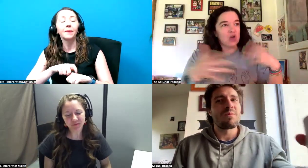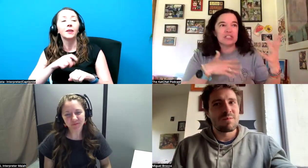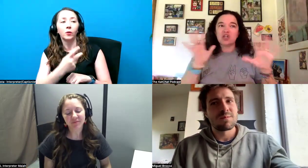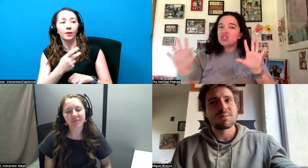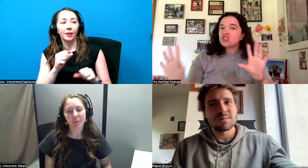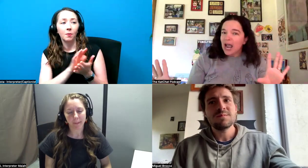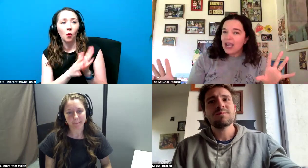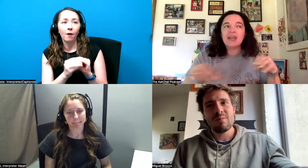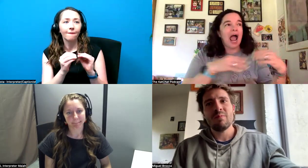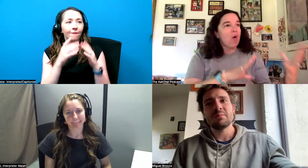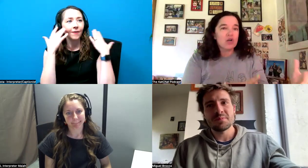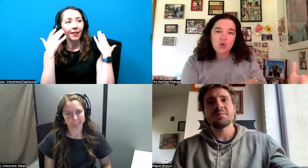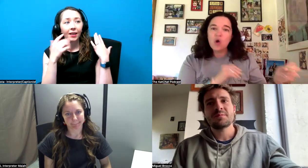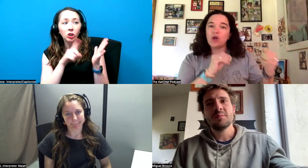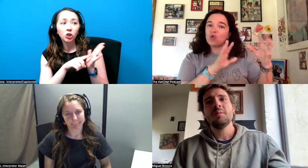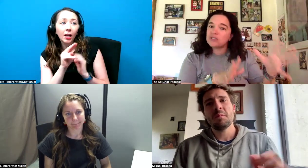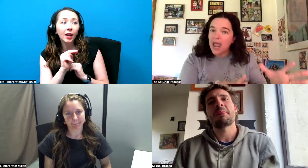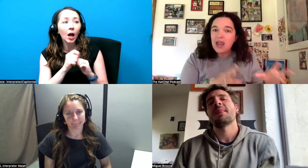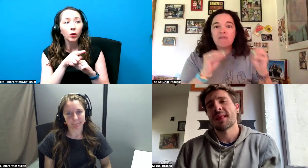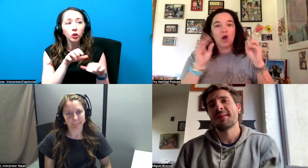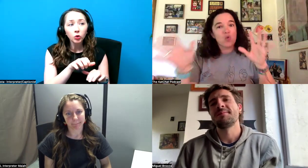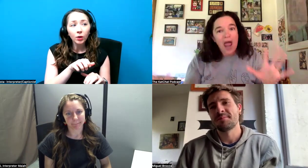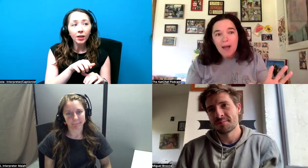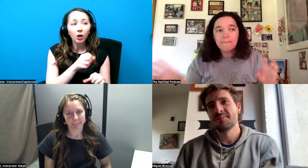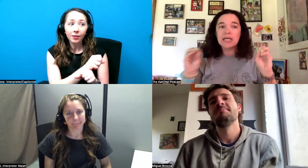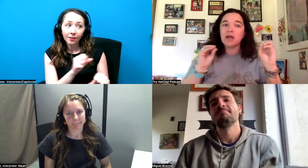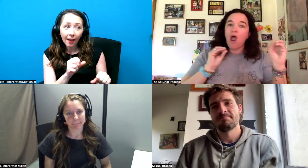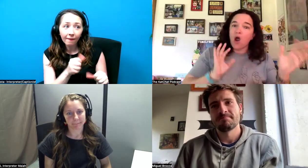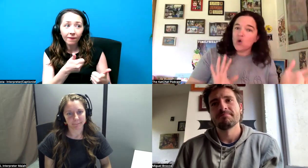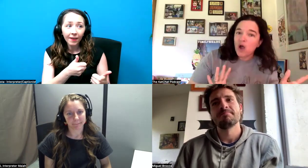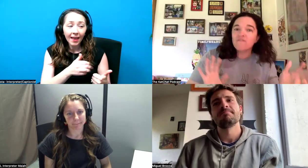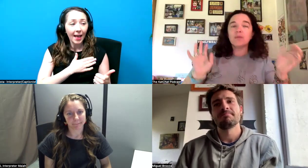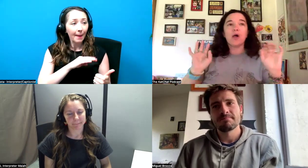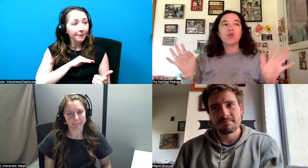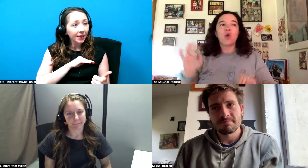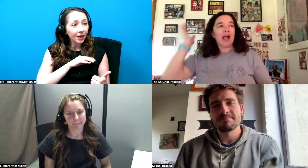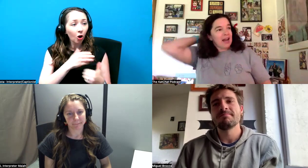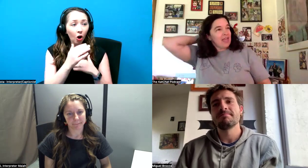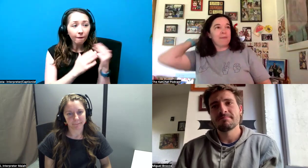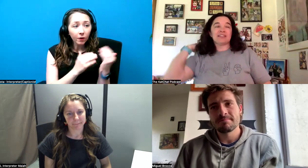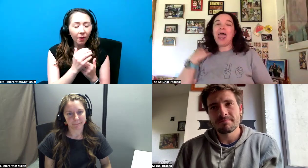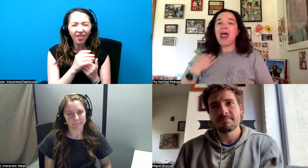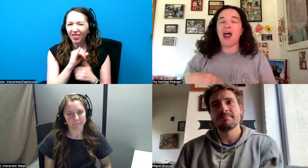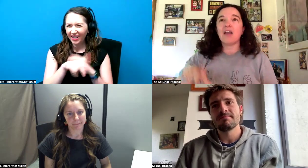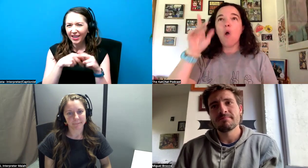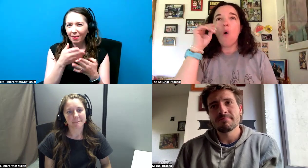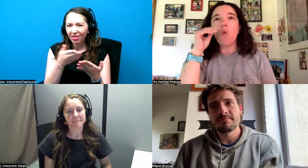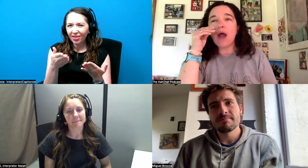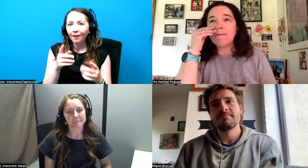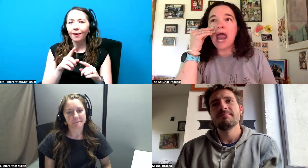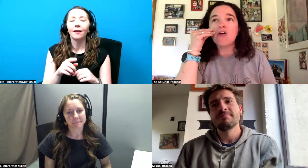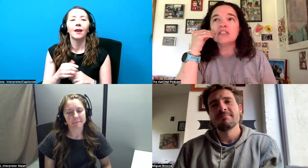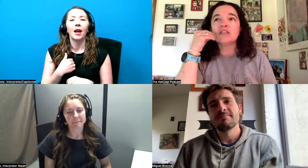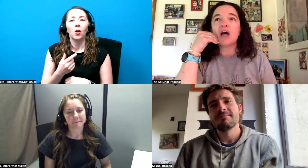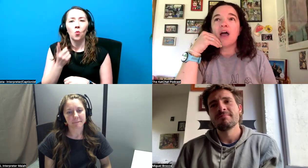friend. Just check in. How are you doing? Are you safe? Are you happy? Are you comfortable? That kind of thing. Because I had